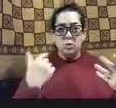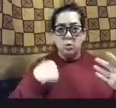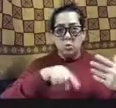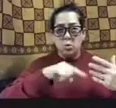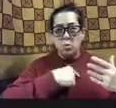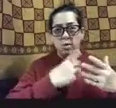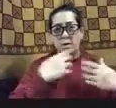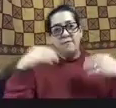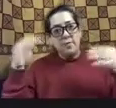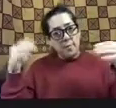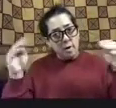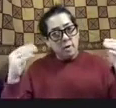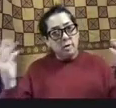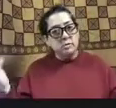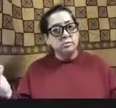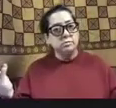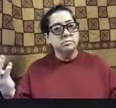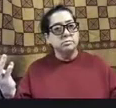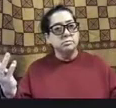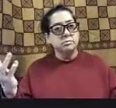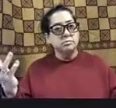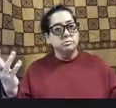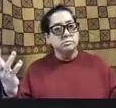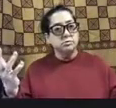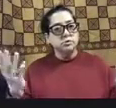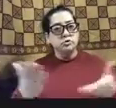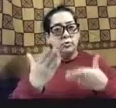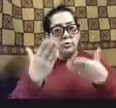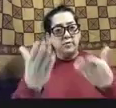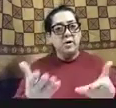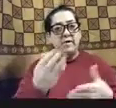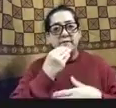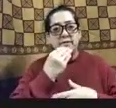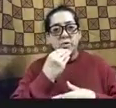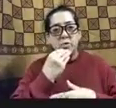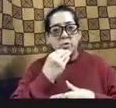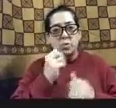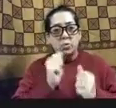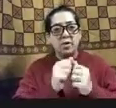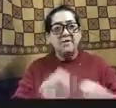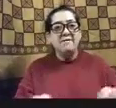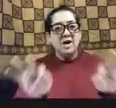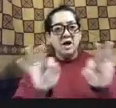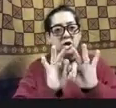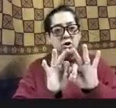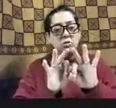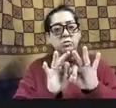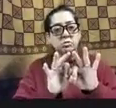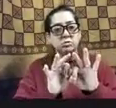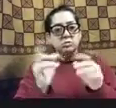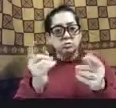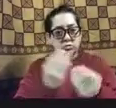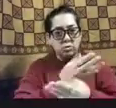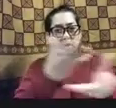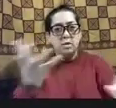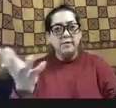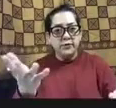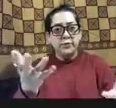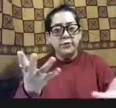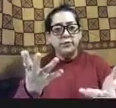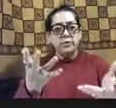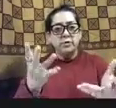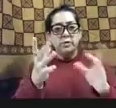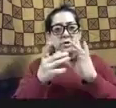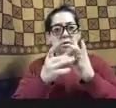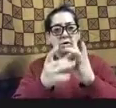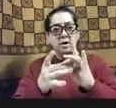a market to provide food with values to all of you, we'll connect